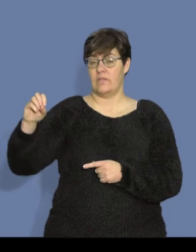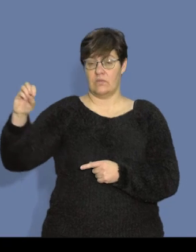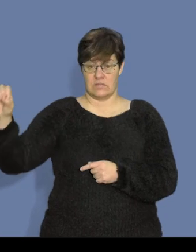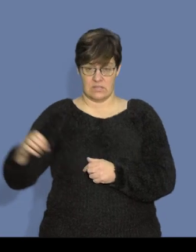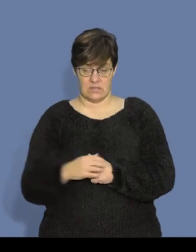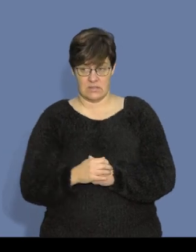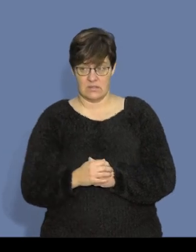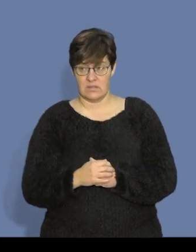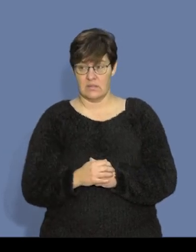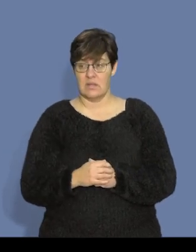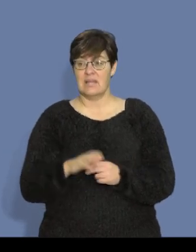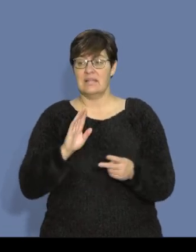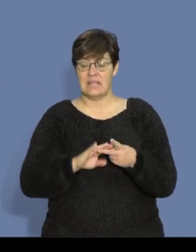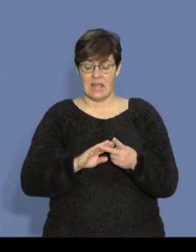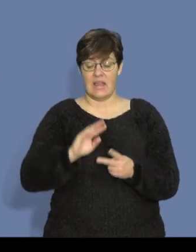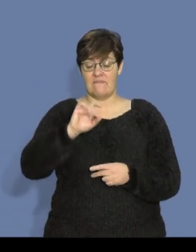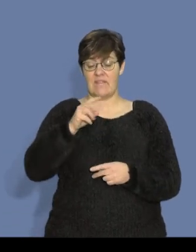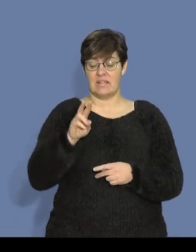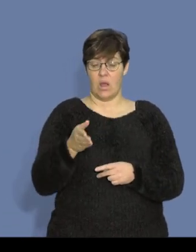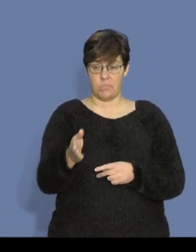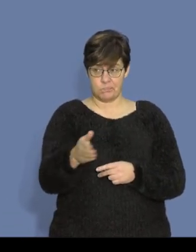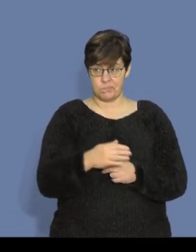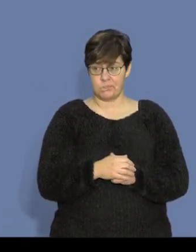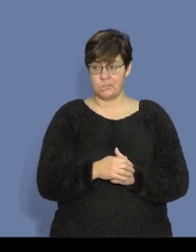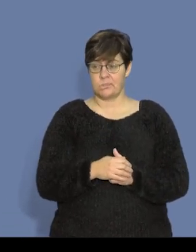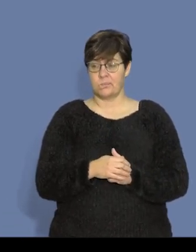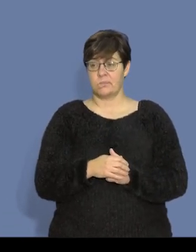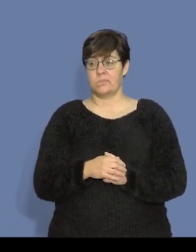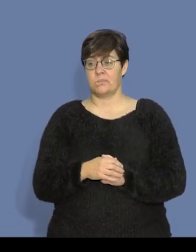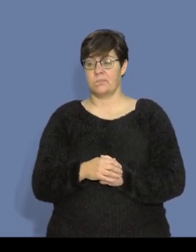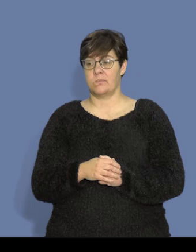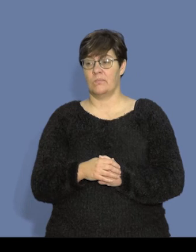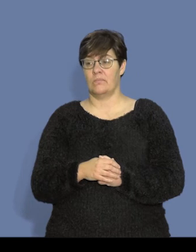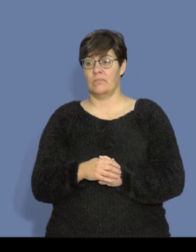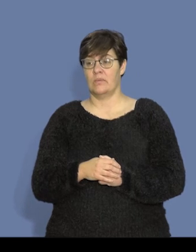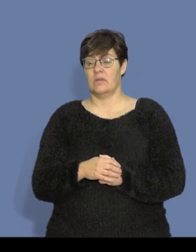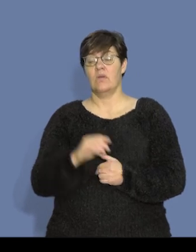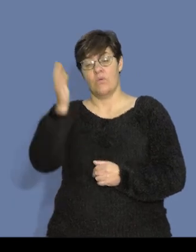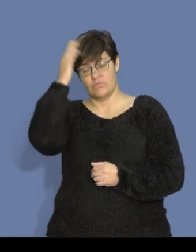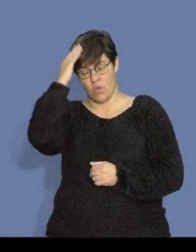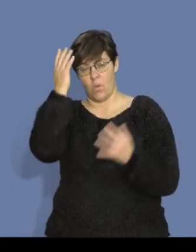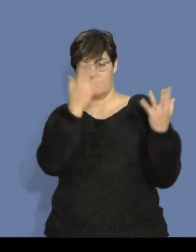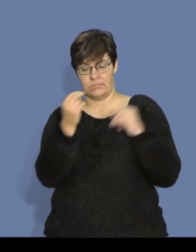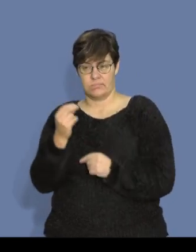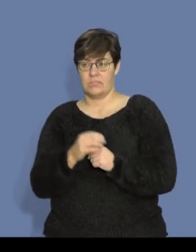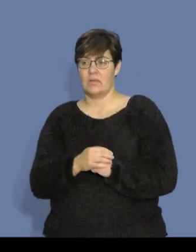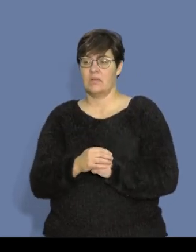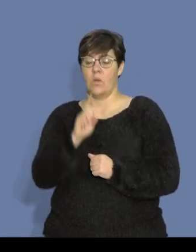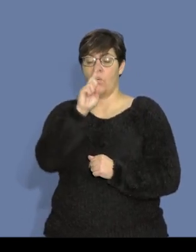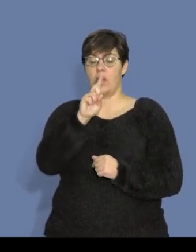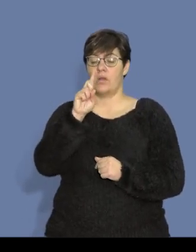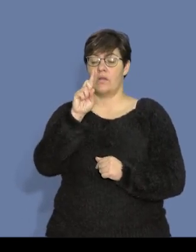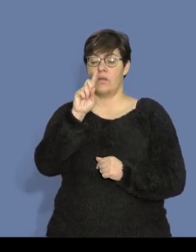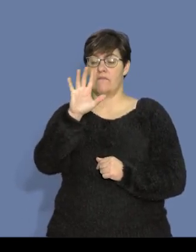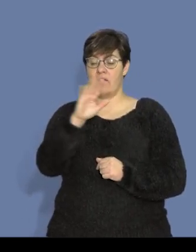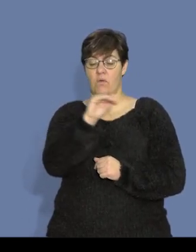of 210,000. In the second instance, again, you are given the exclusive amount. You know the